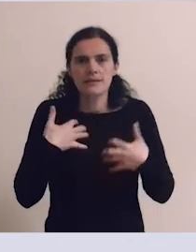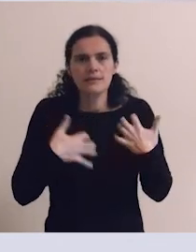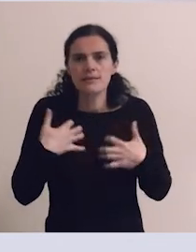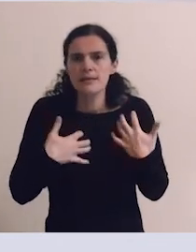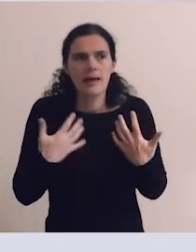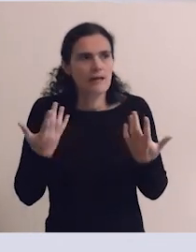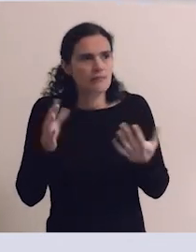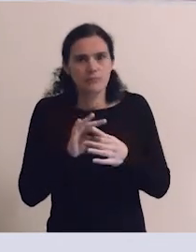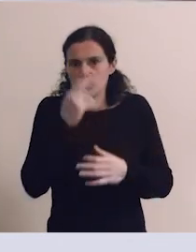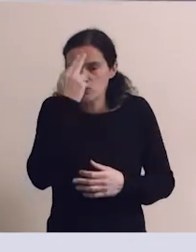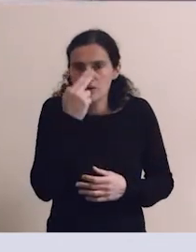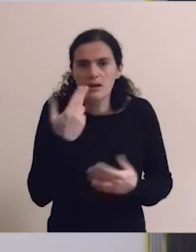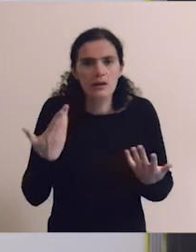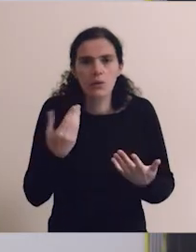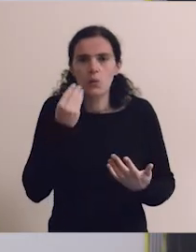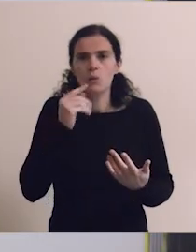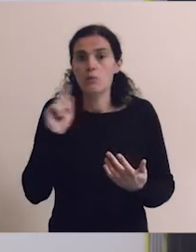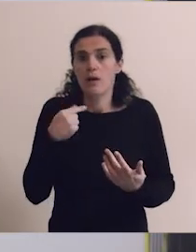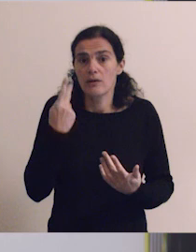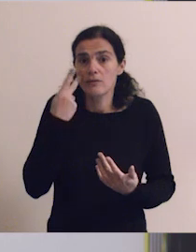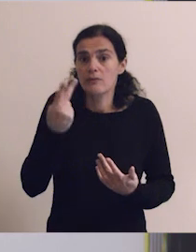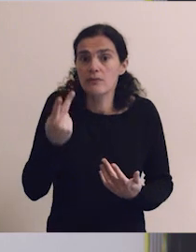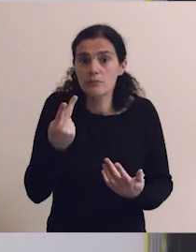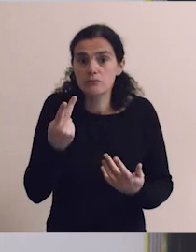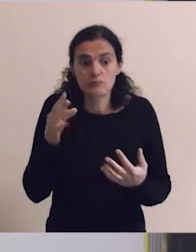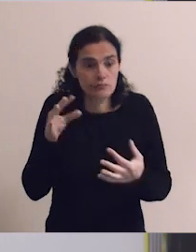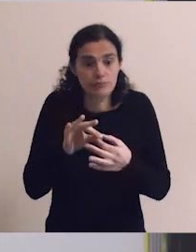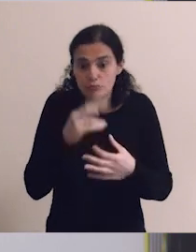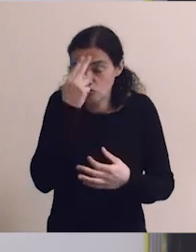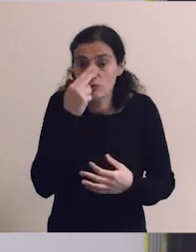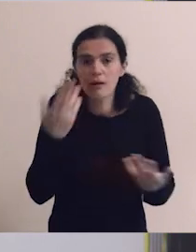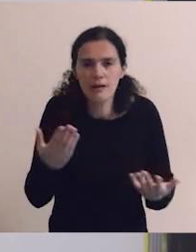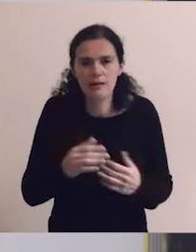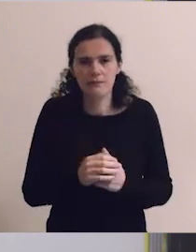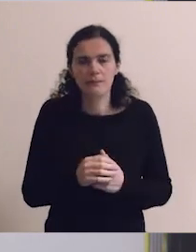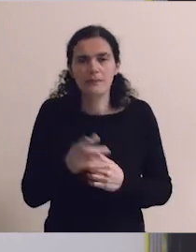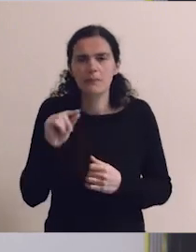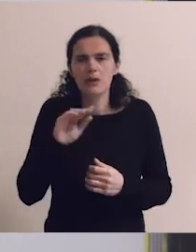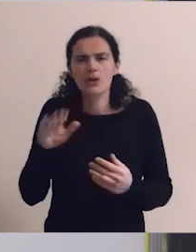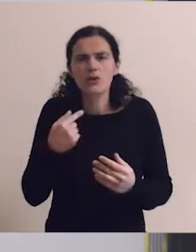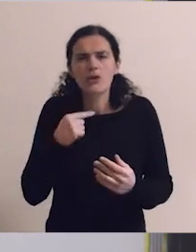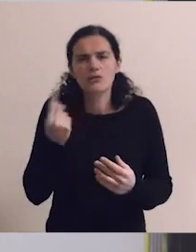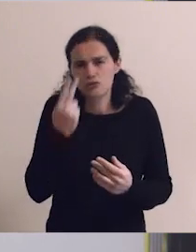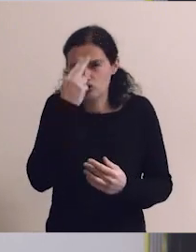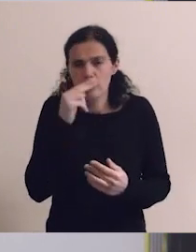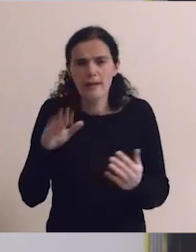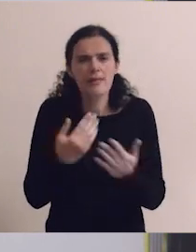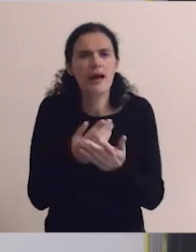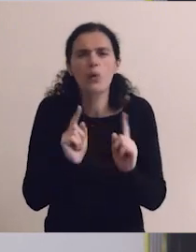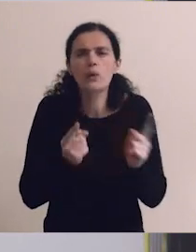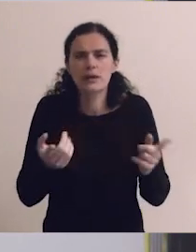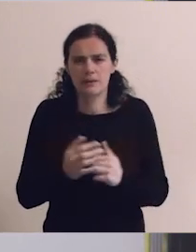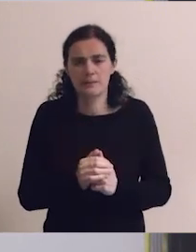this anxiety of history. How do we live with our history, and how do we contribute to